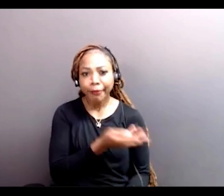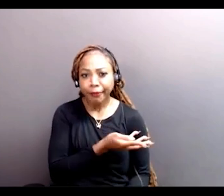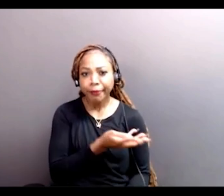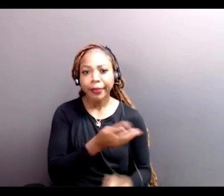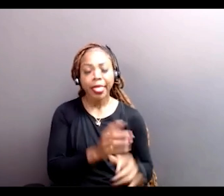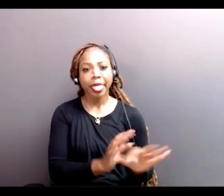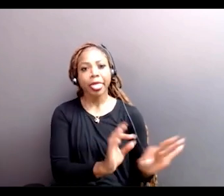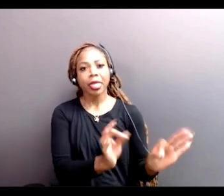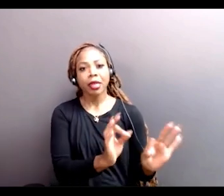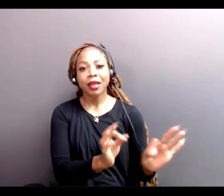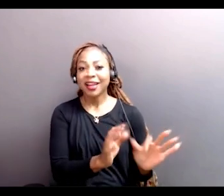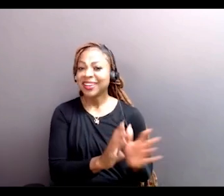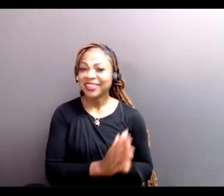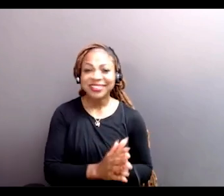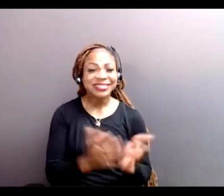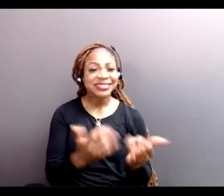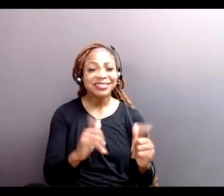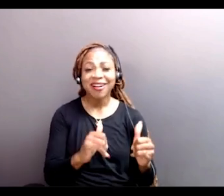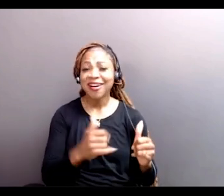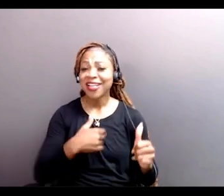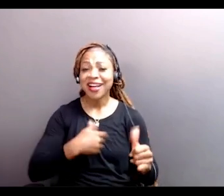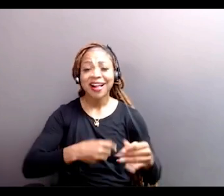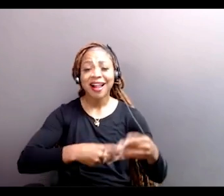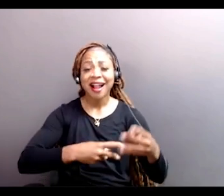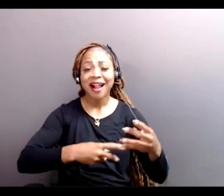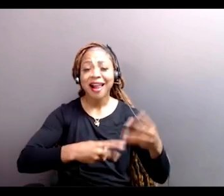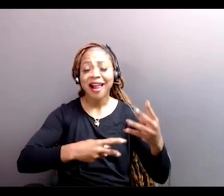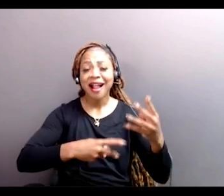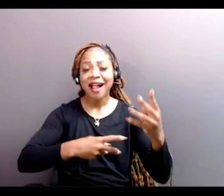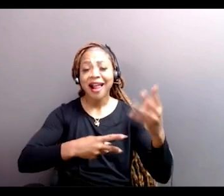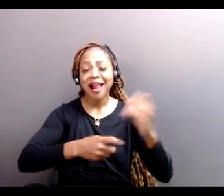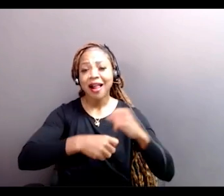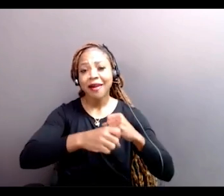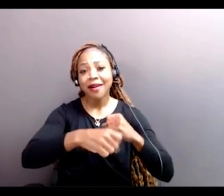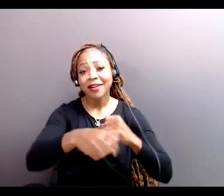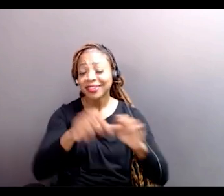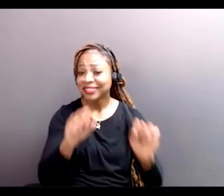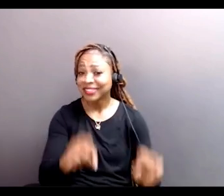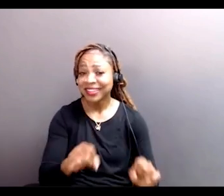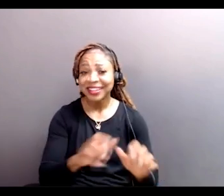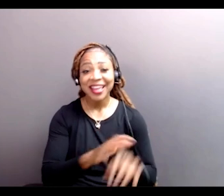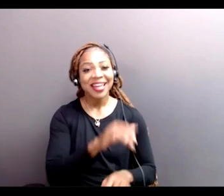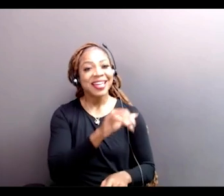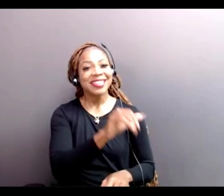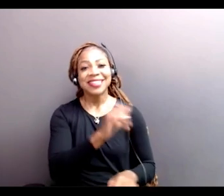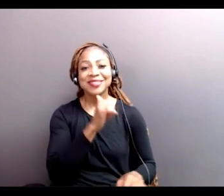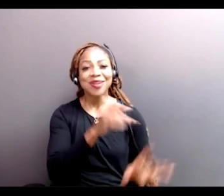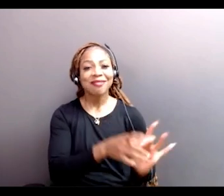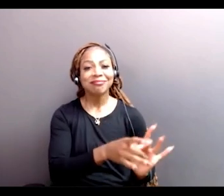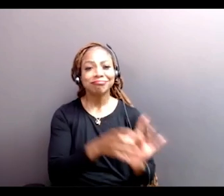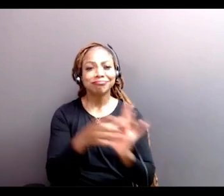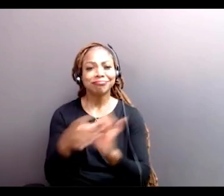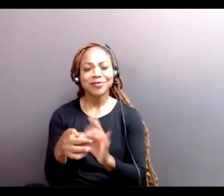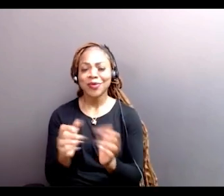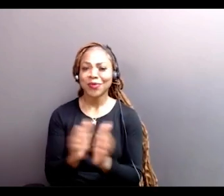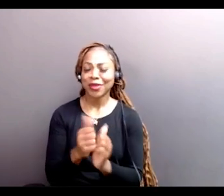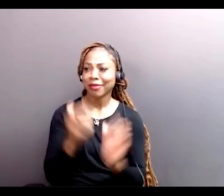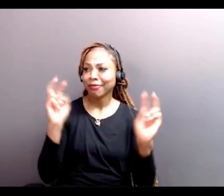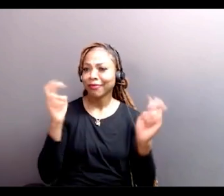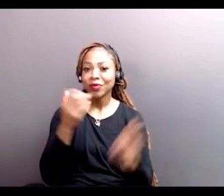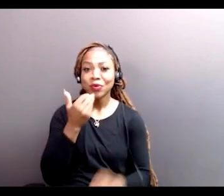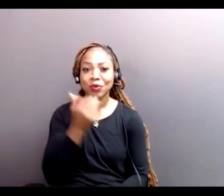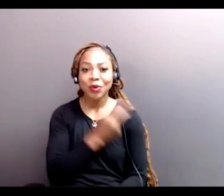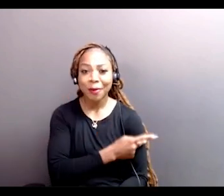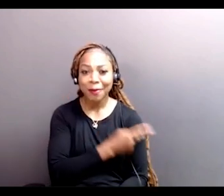taken seriously. There's still, right, we can go on and on and on with what we see in that. And that has nothing to do with being a good patient, but